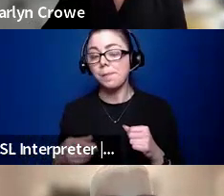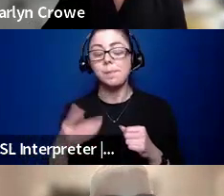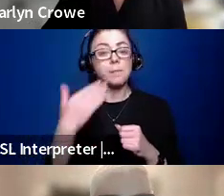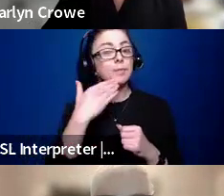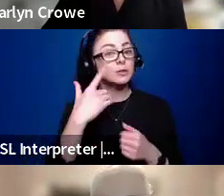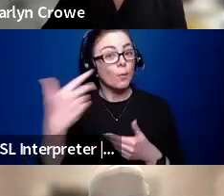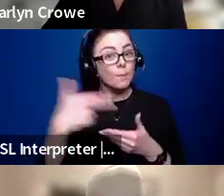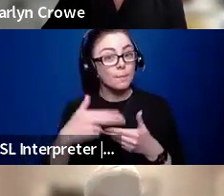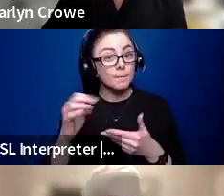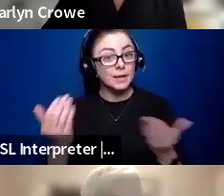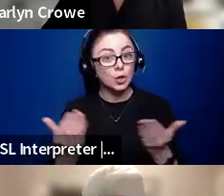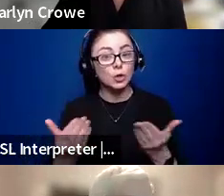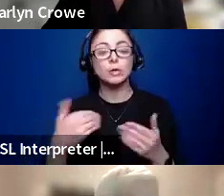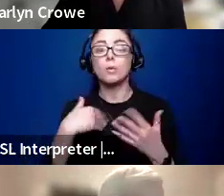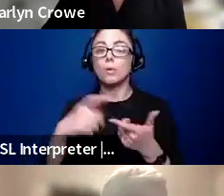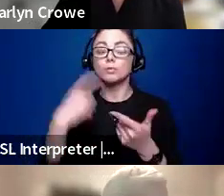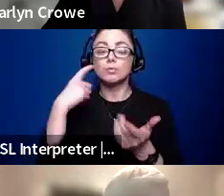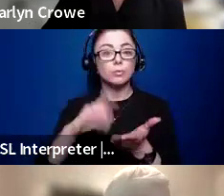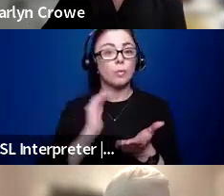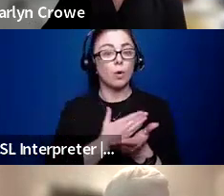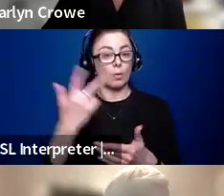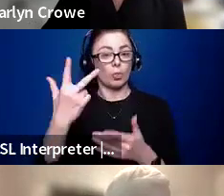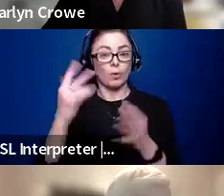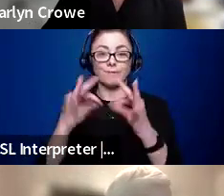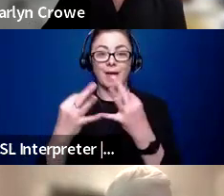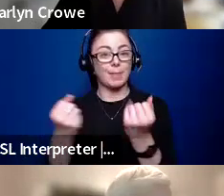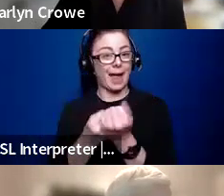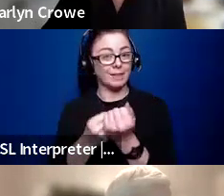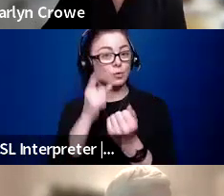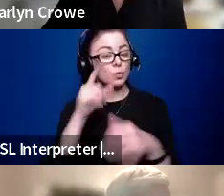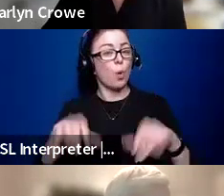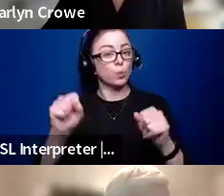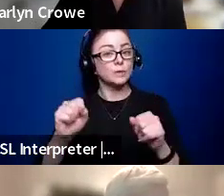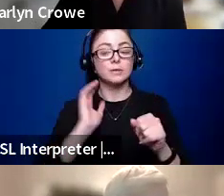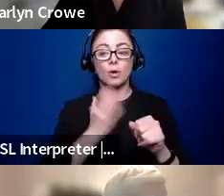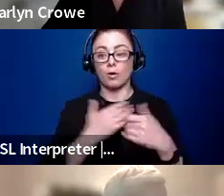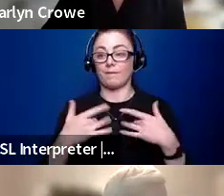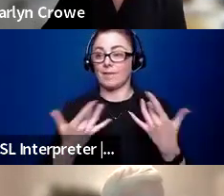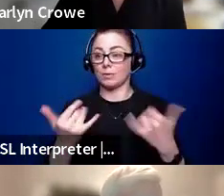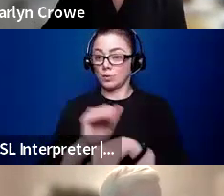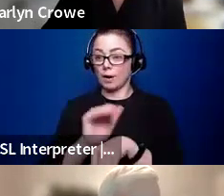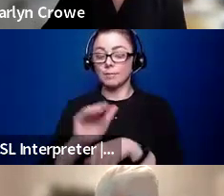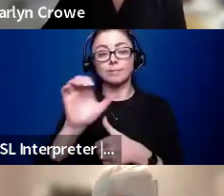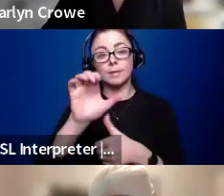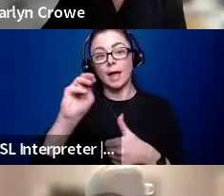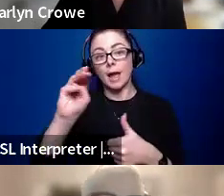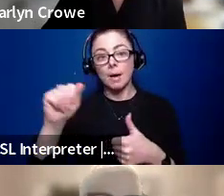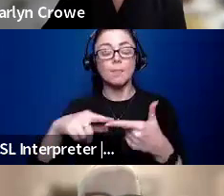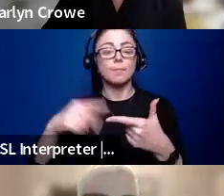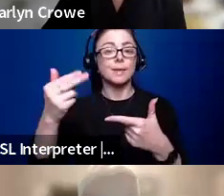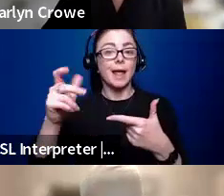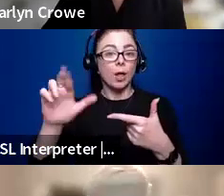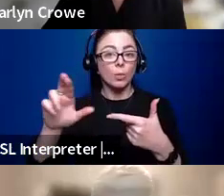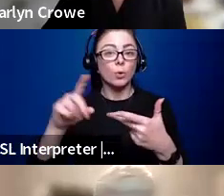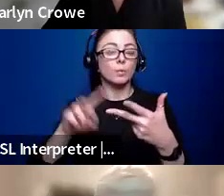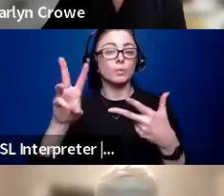And I want to really give a shout out for our 3 family advocates that are hosting our event with us today, Emma, Heather, and Wendy, and you're going to hear from